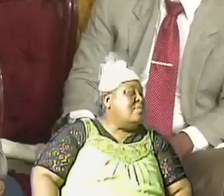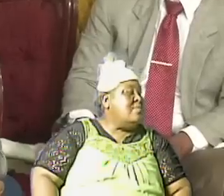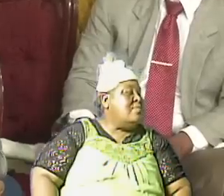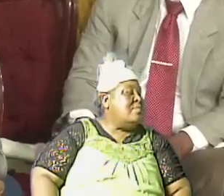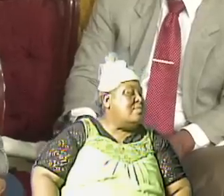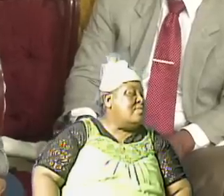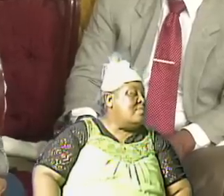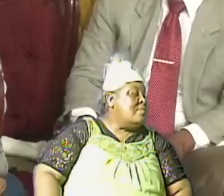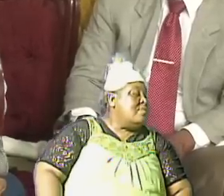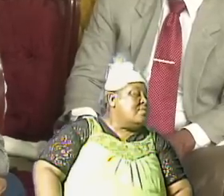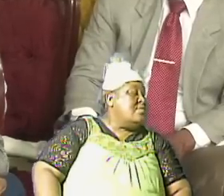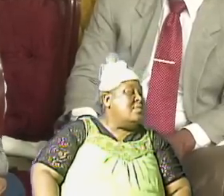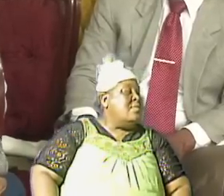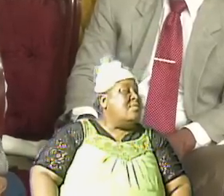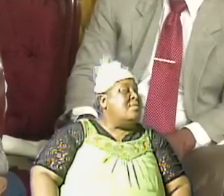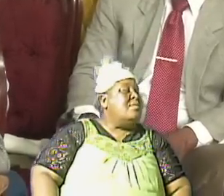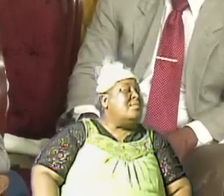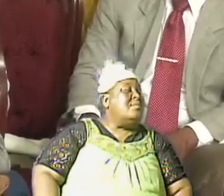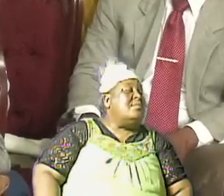So